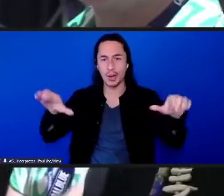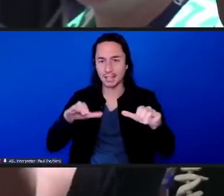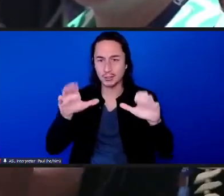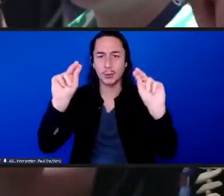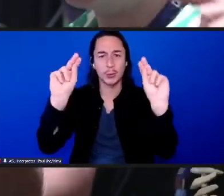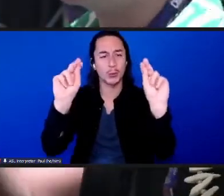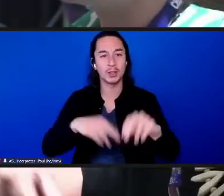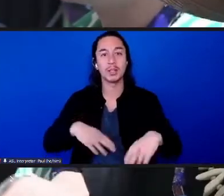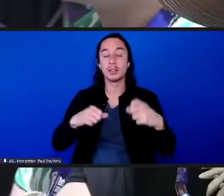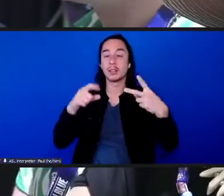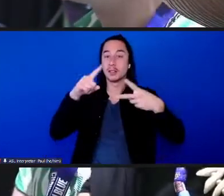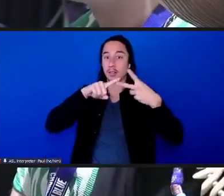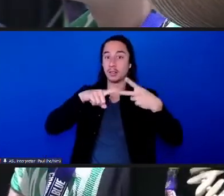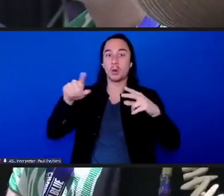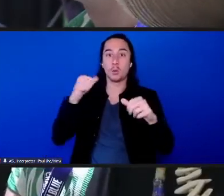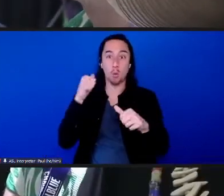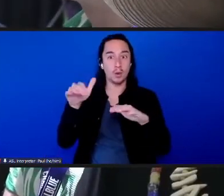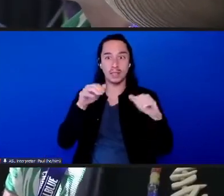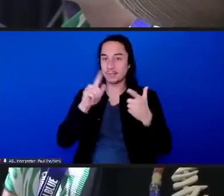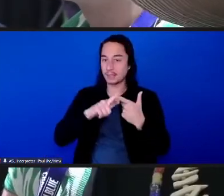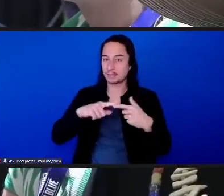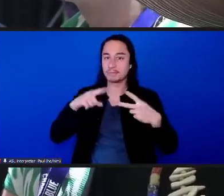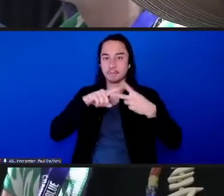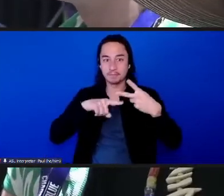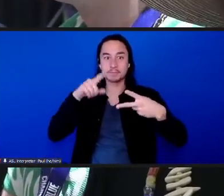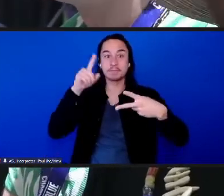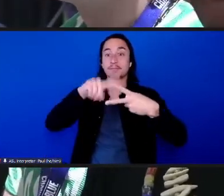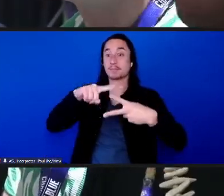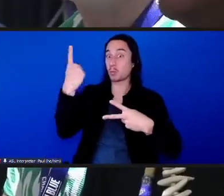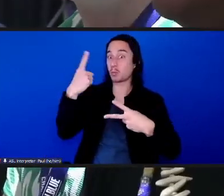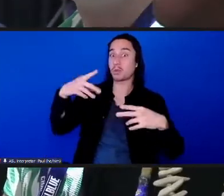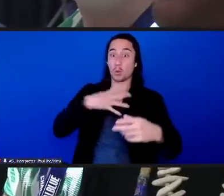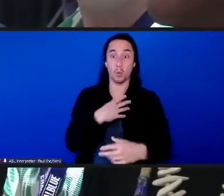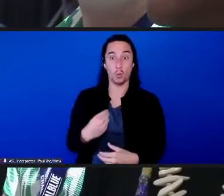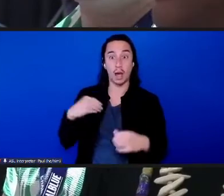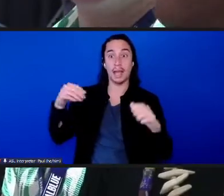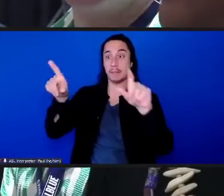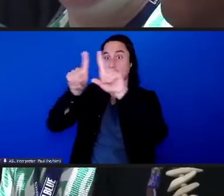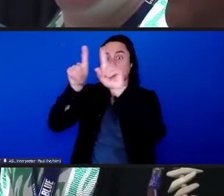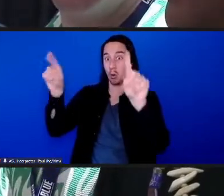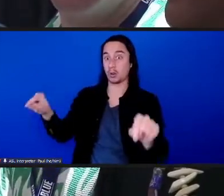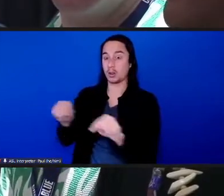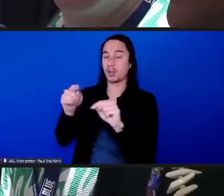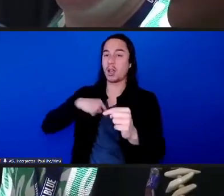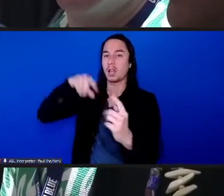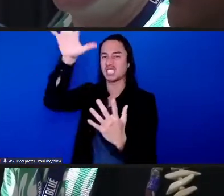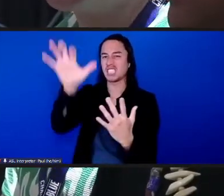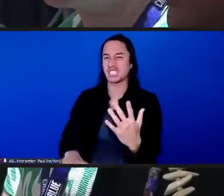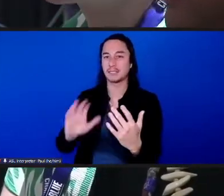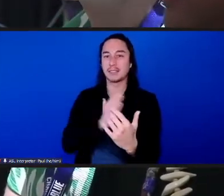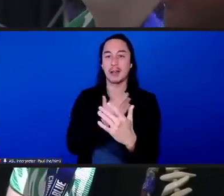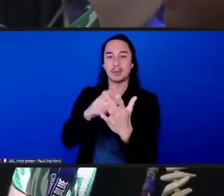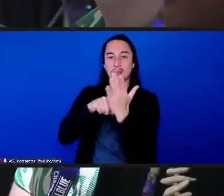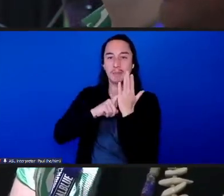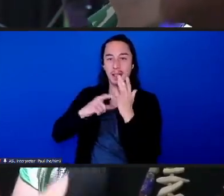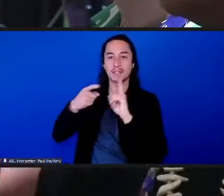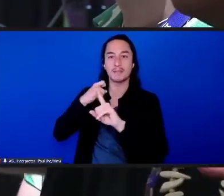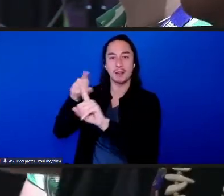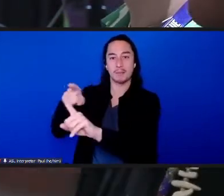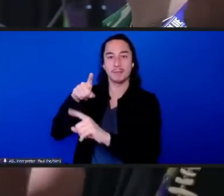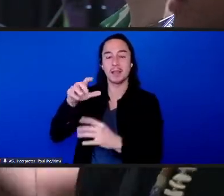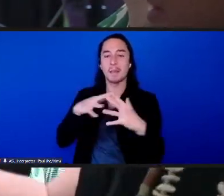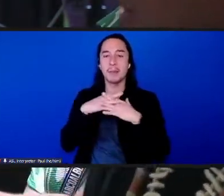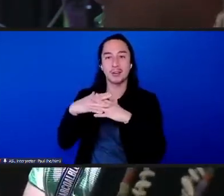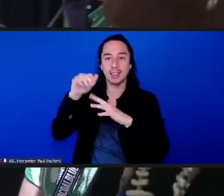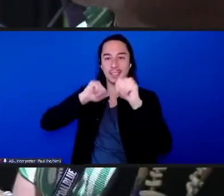happen. One, we gonna fill this whiteboard with our demands of the American theater.